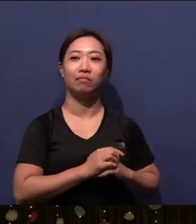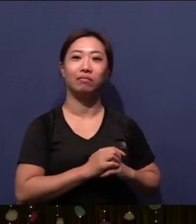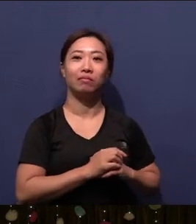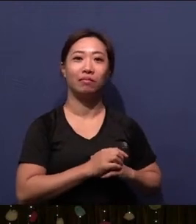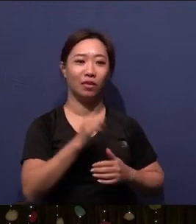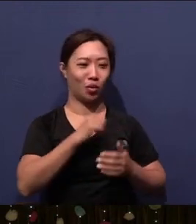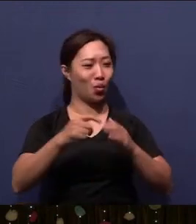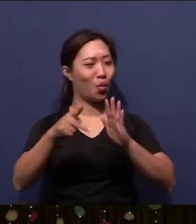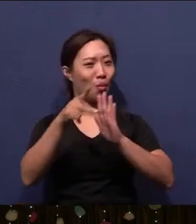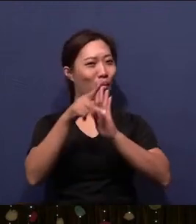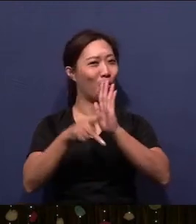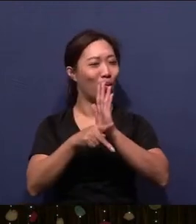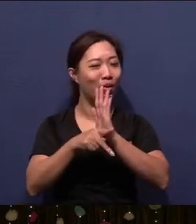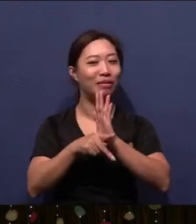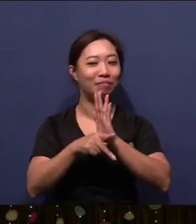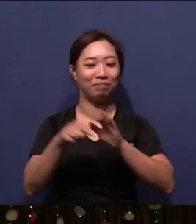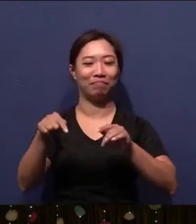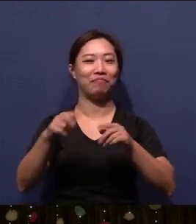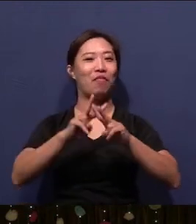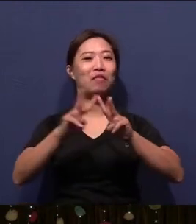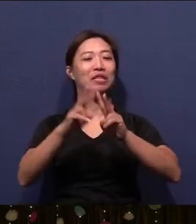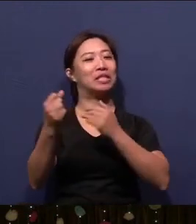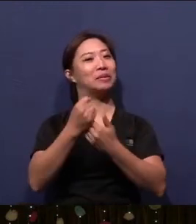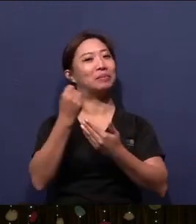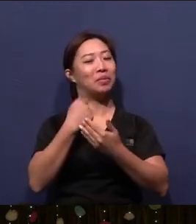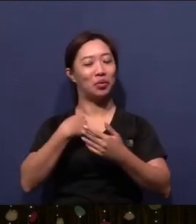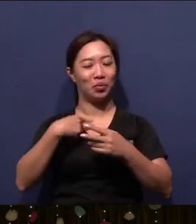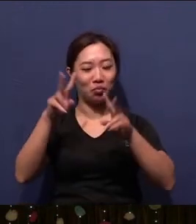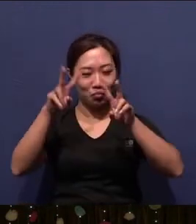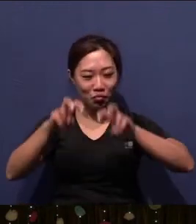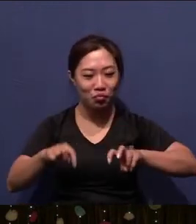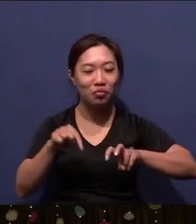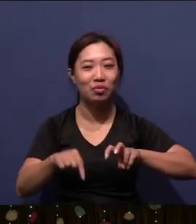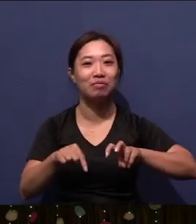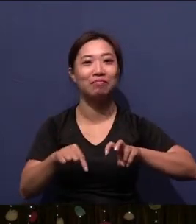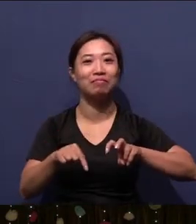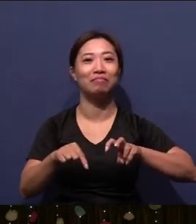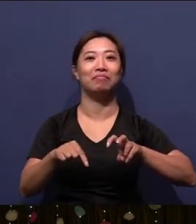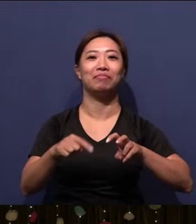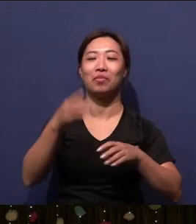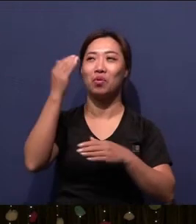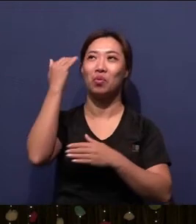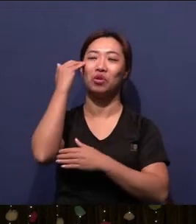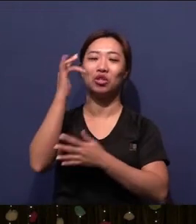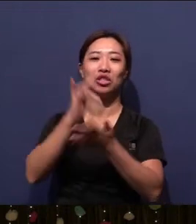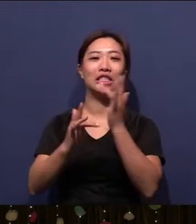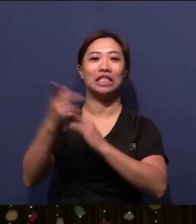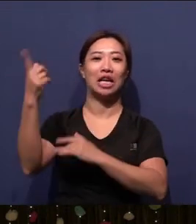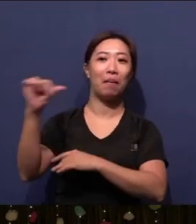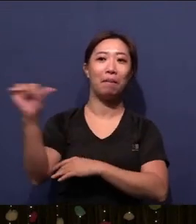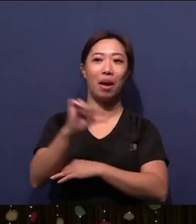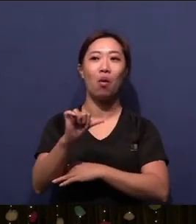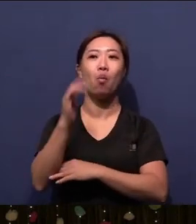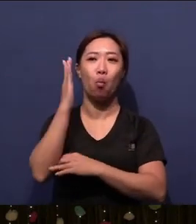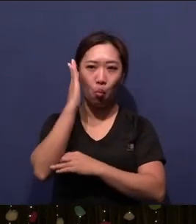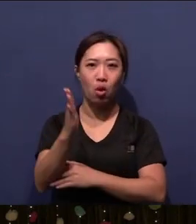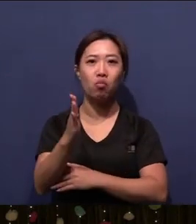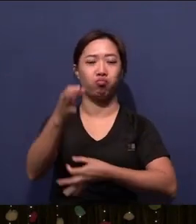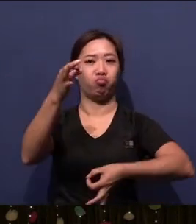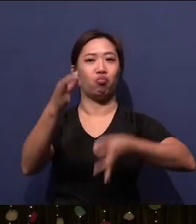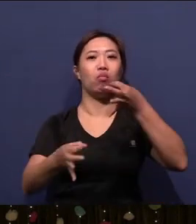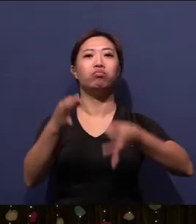the principle from the first few verses is very simple, or at least what we learn about Jesus' coming. Jesus will return to